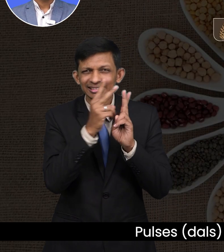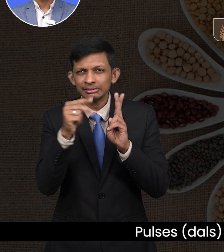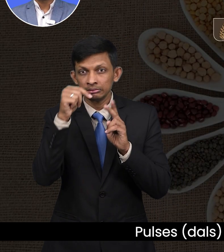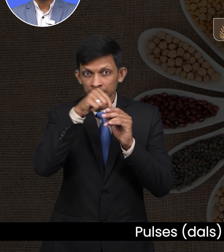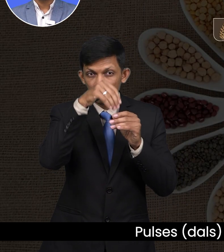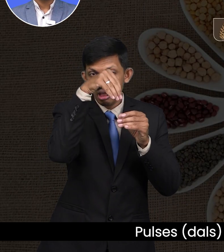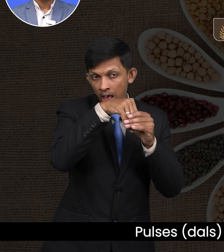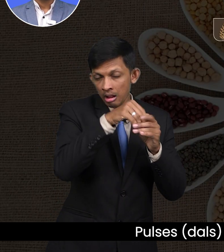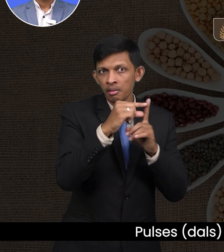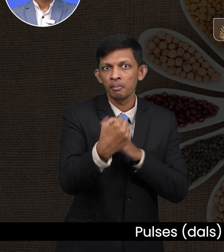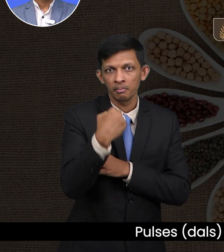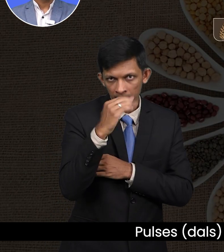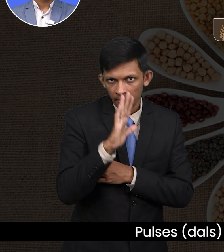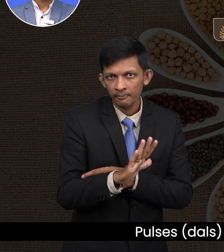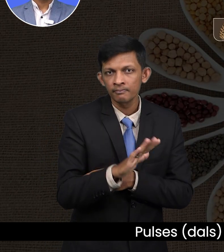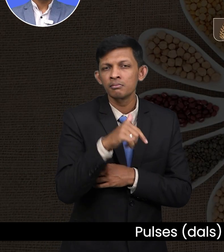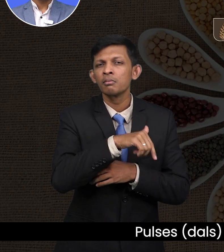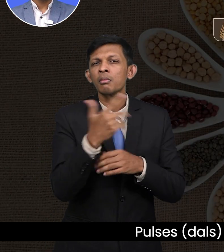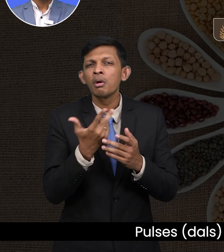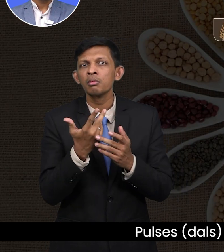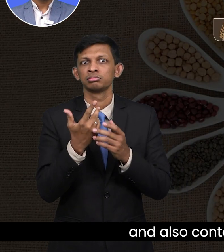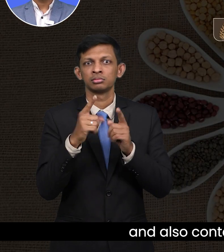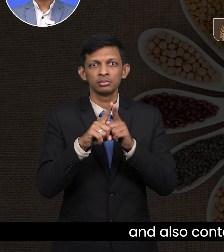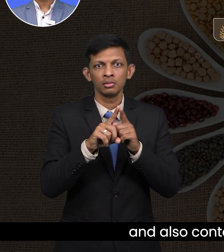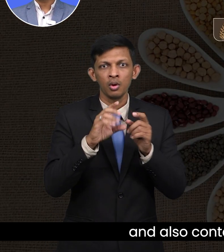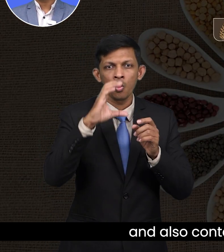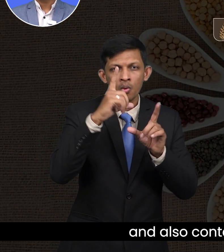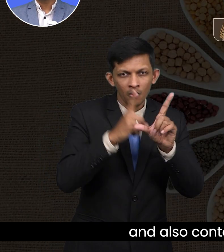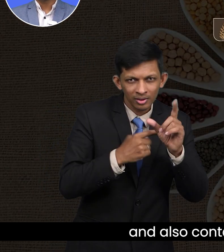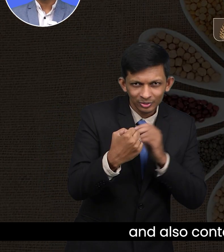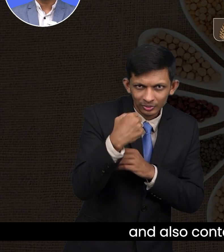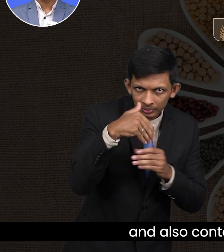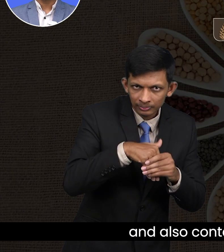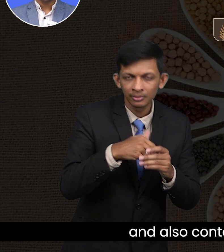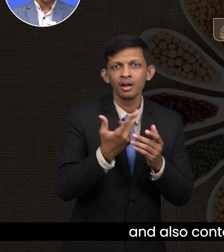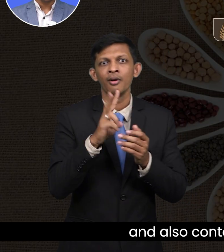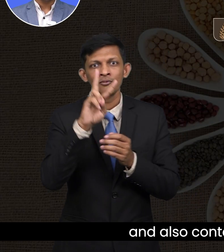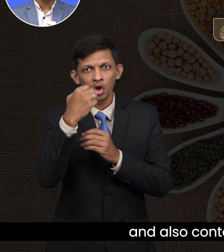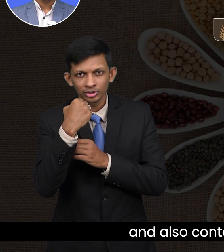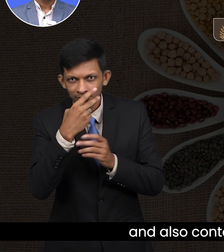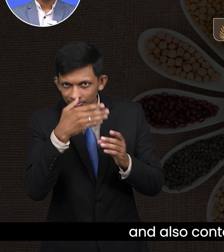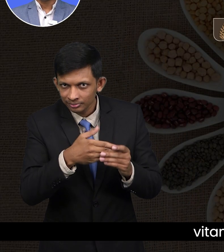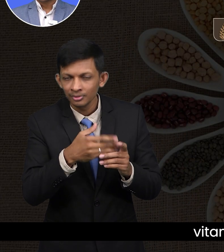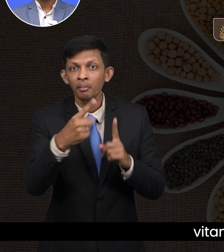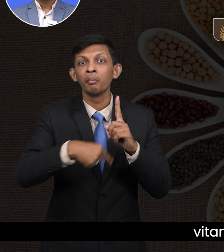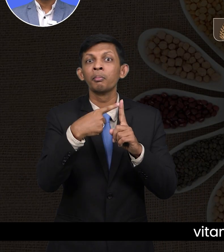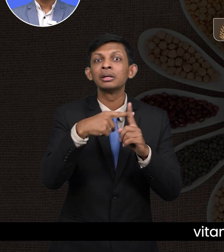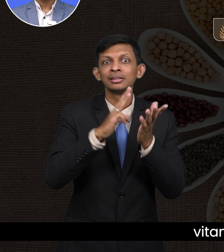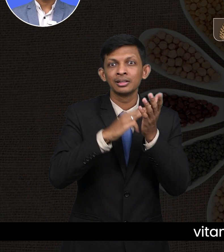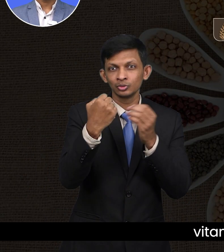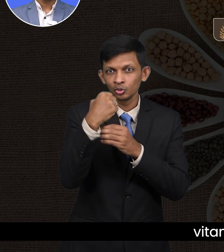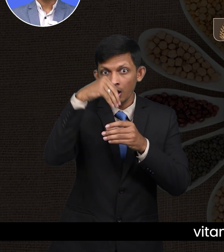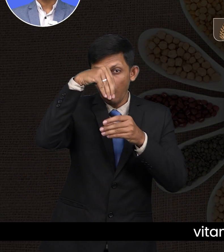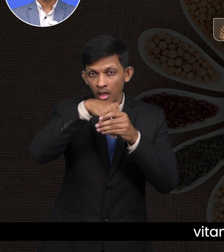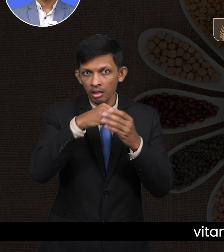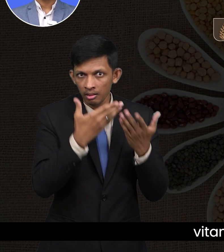Pulses, dals, are a rich source of protein and also contain small amounts of starch, vitamins,